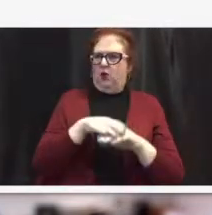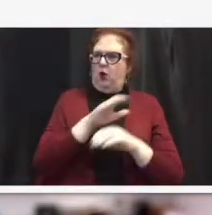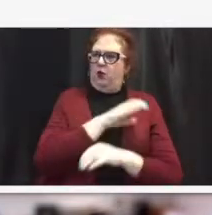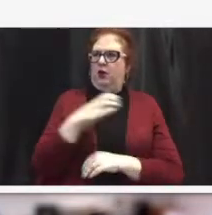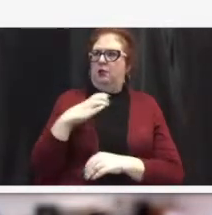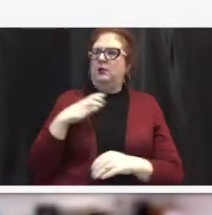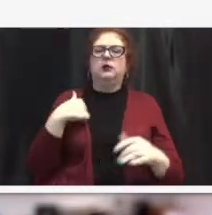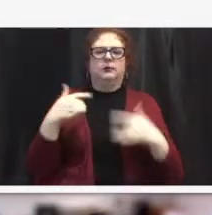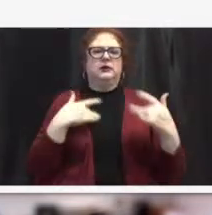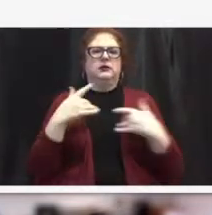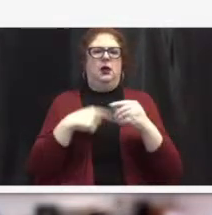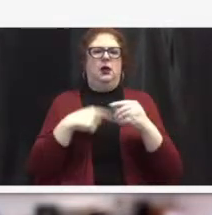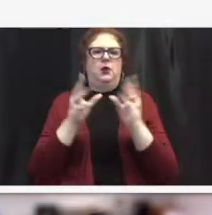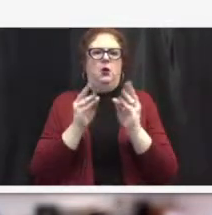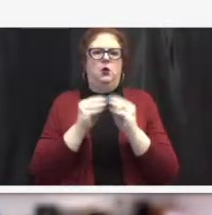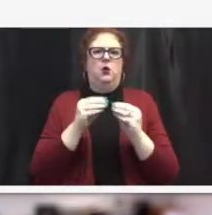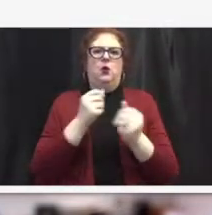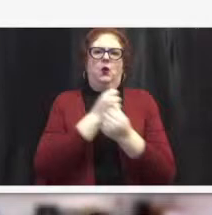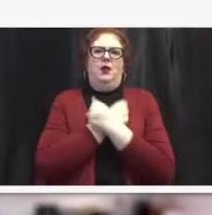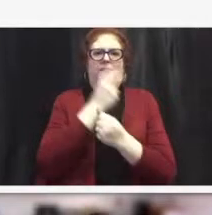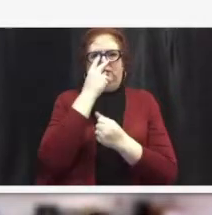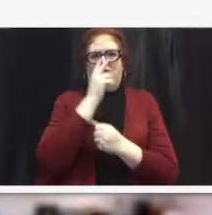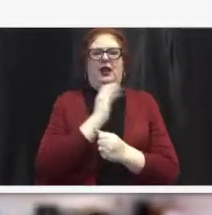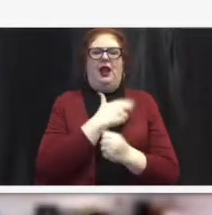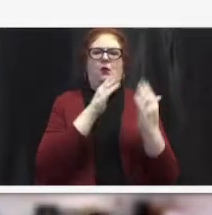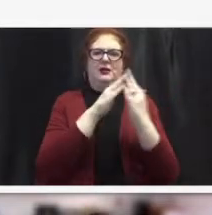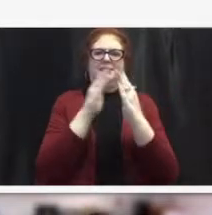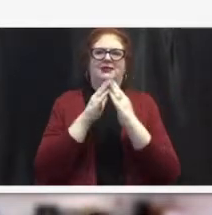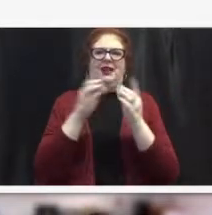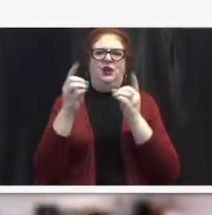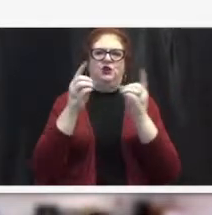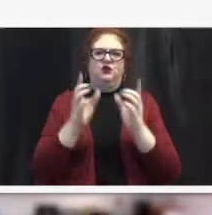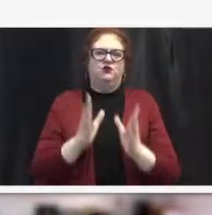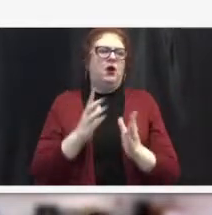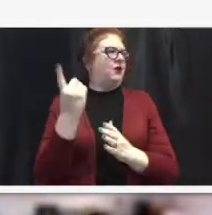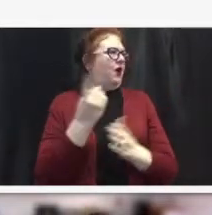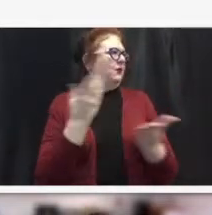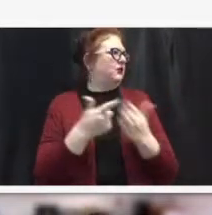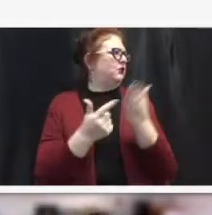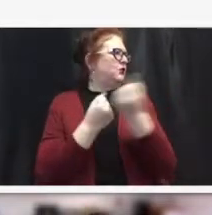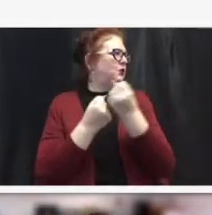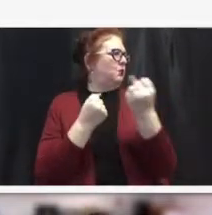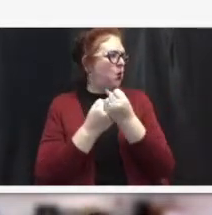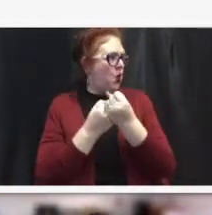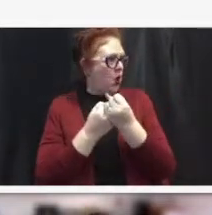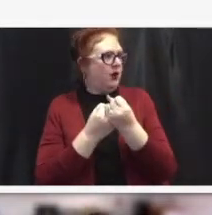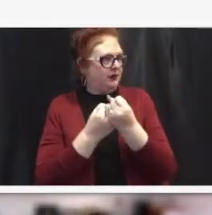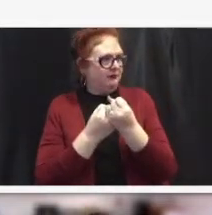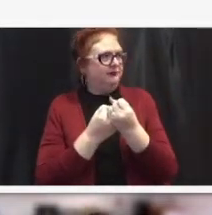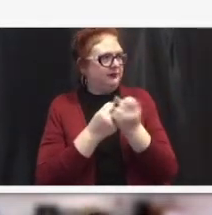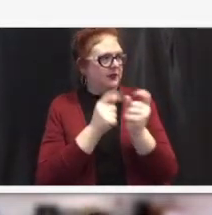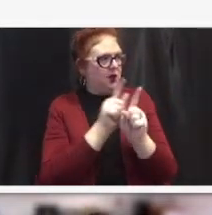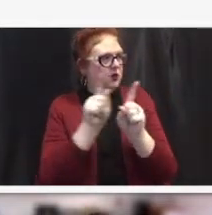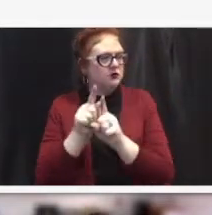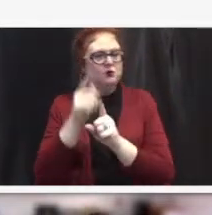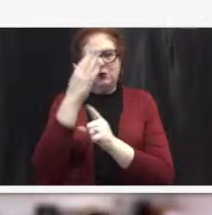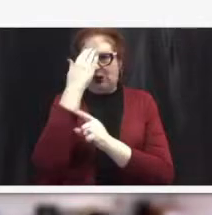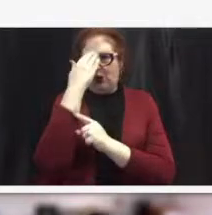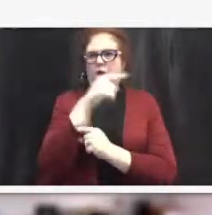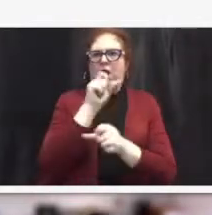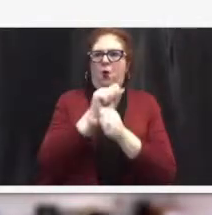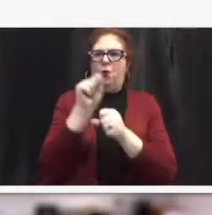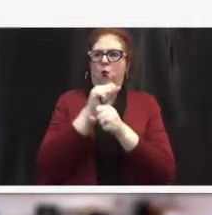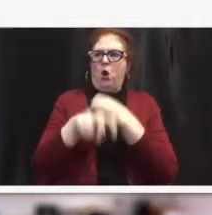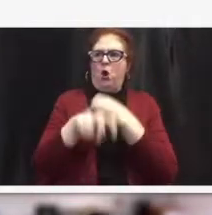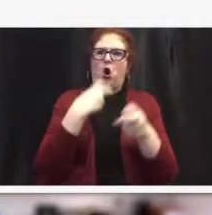about it. We always love to see our city directors and always full support here. I know they work hard every day